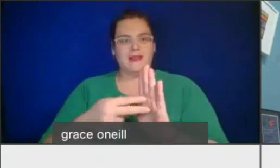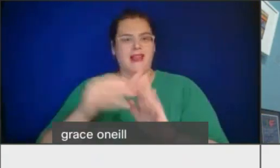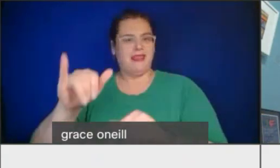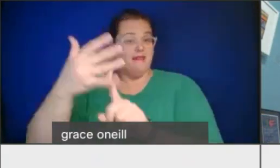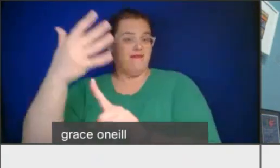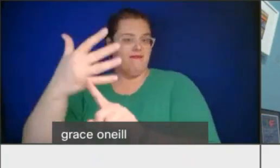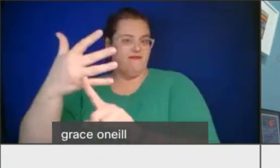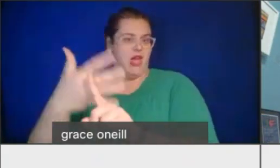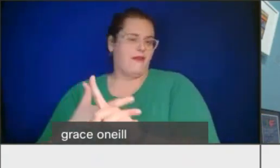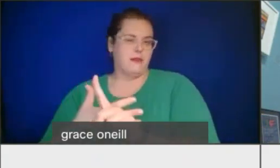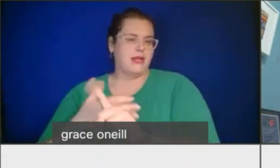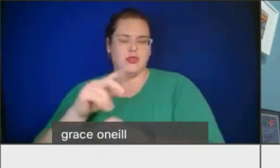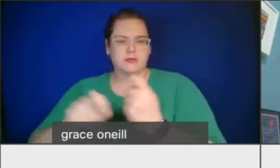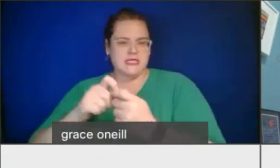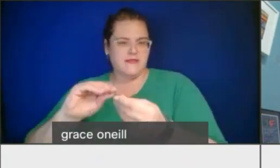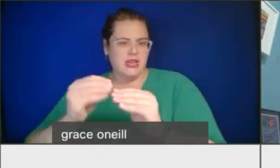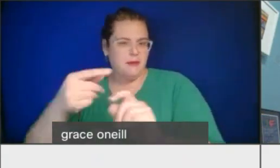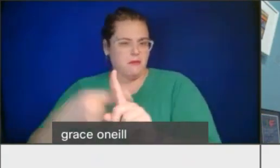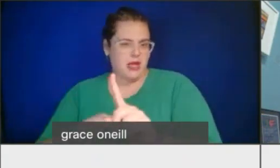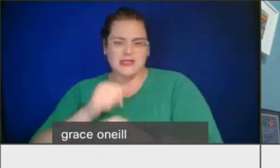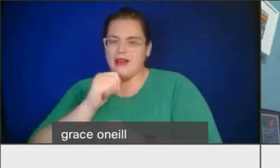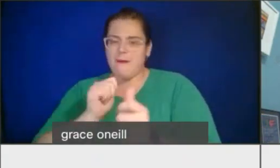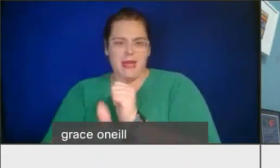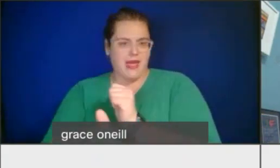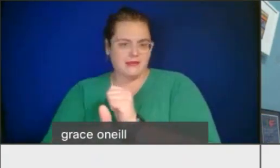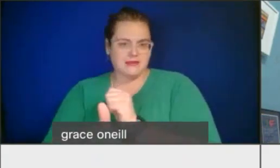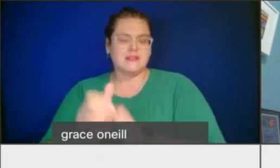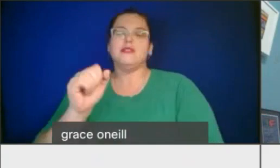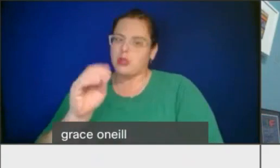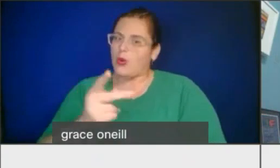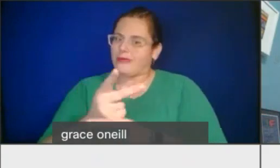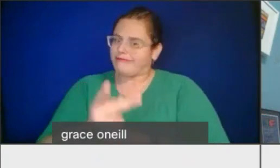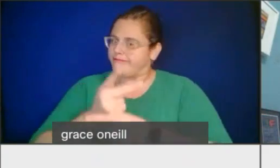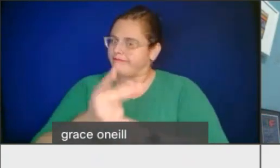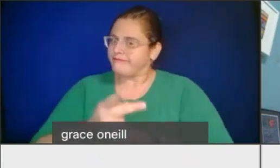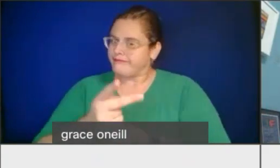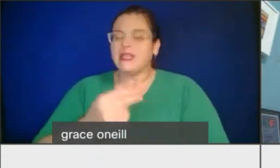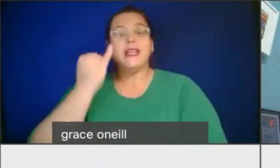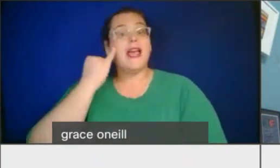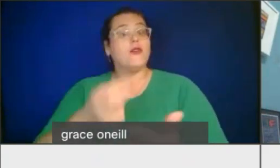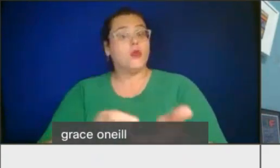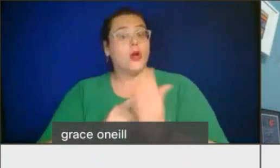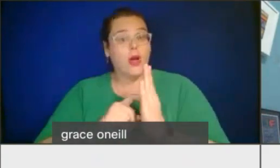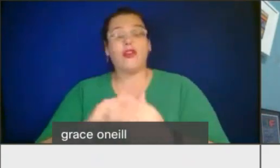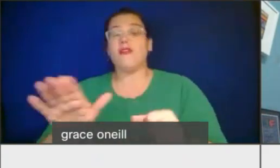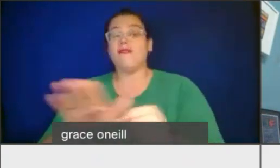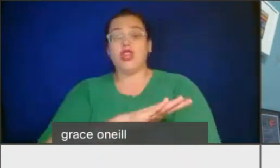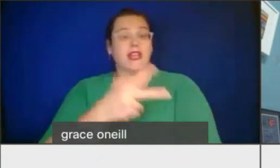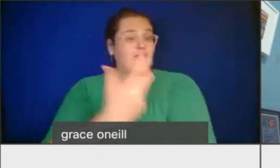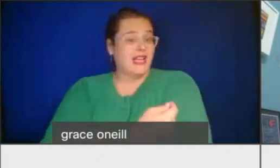for a booster, is considered fully vaccinated. So requiring a person to be fully vaccinated